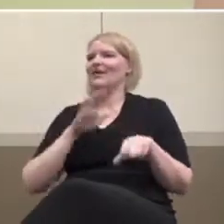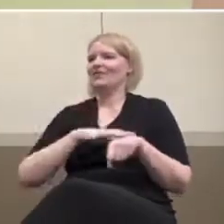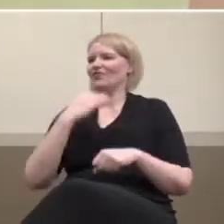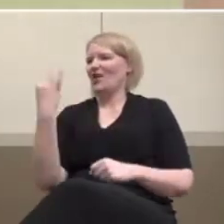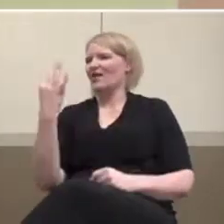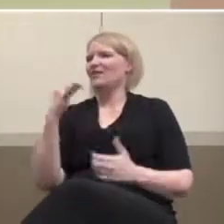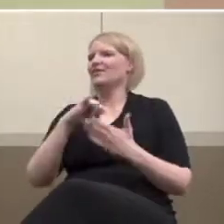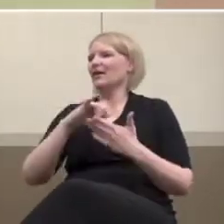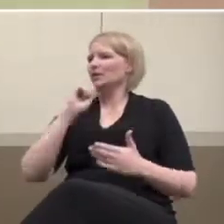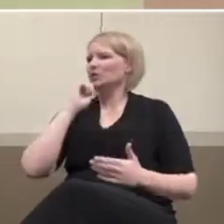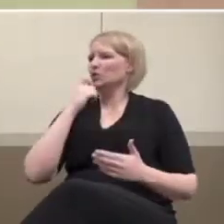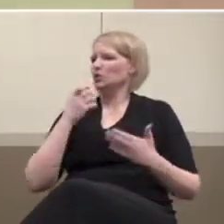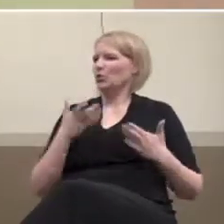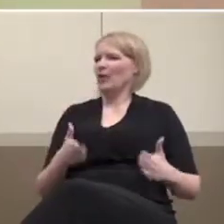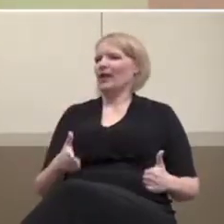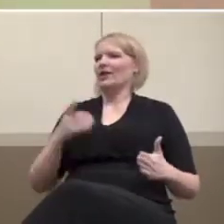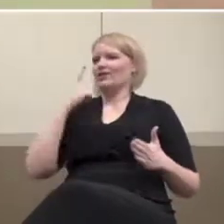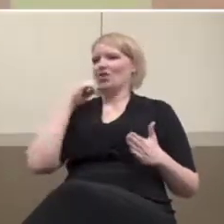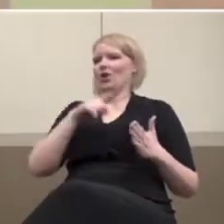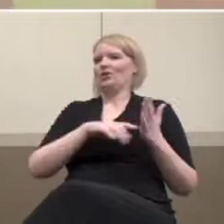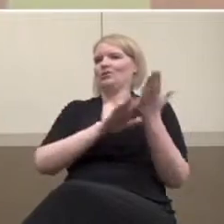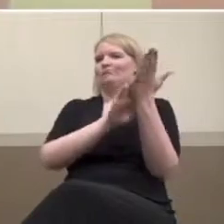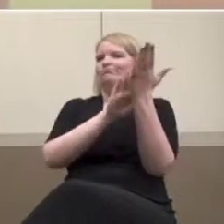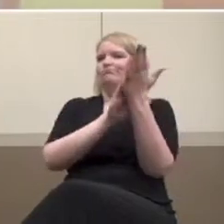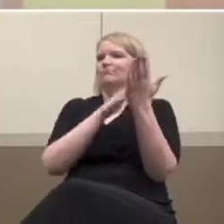cool way to recognize good behavior.